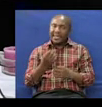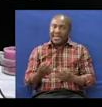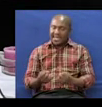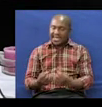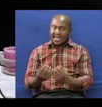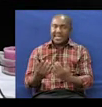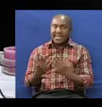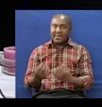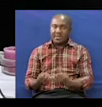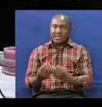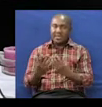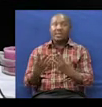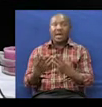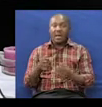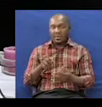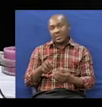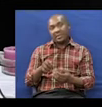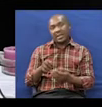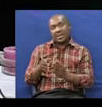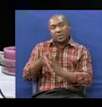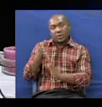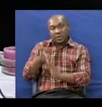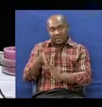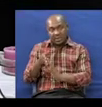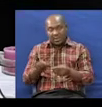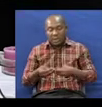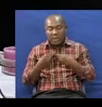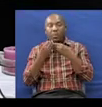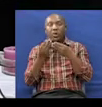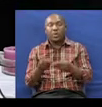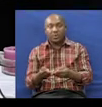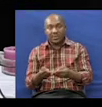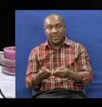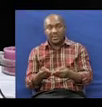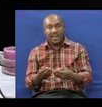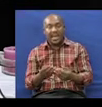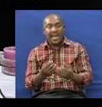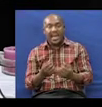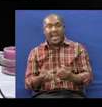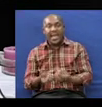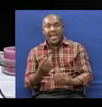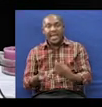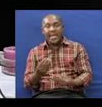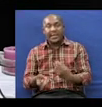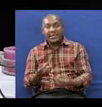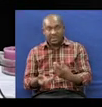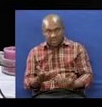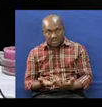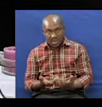substances that produce heat energy. So heat sources are